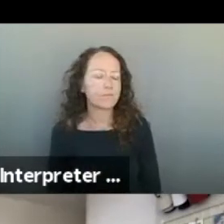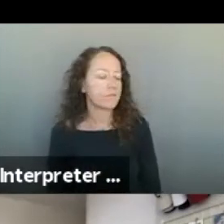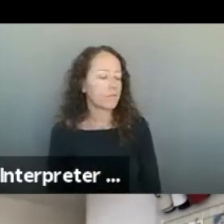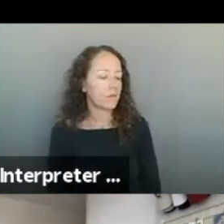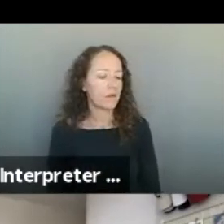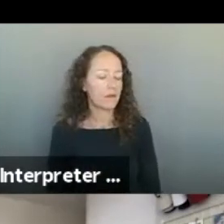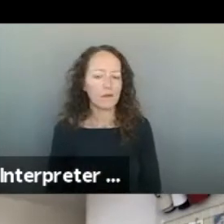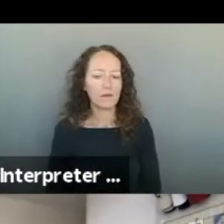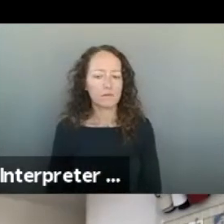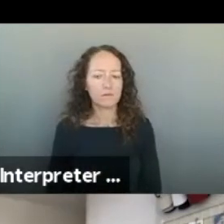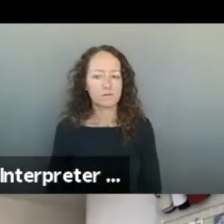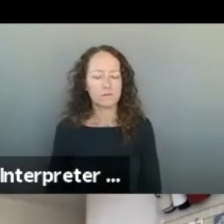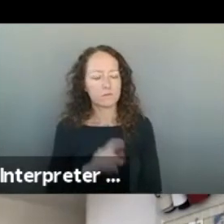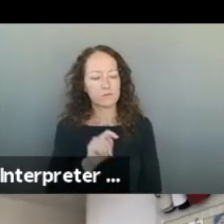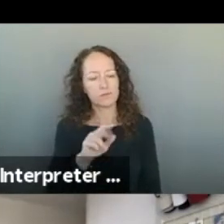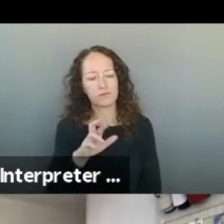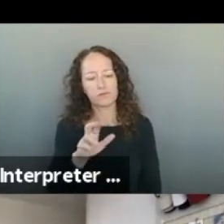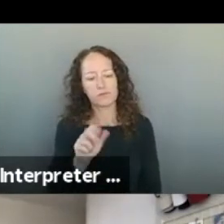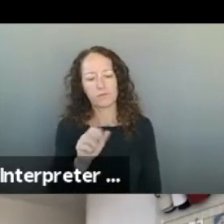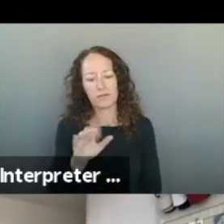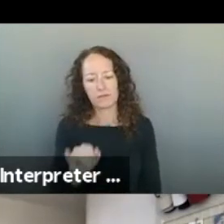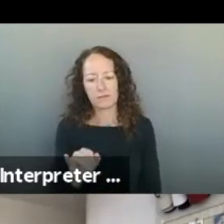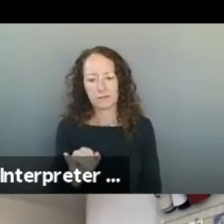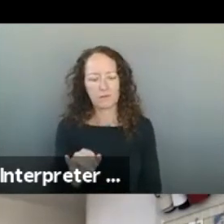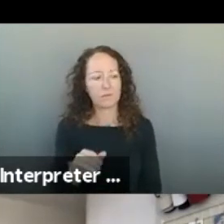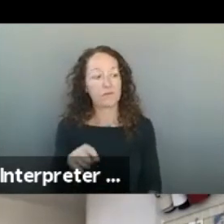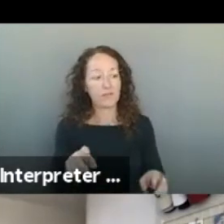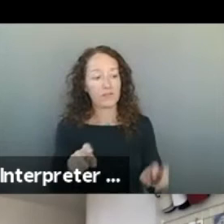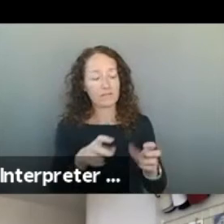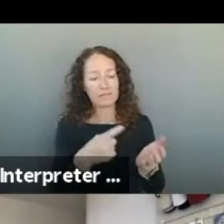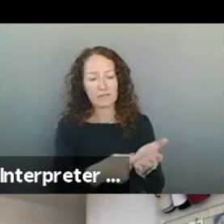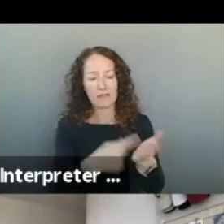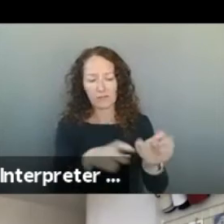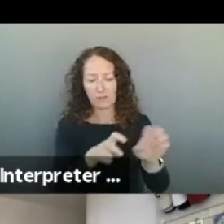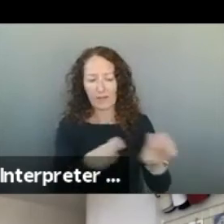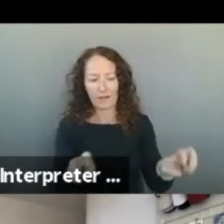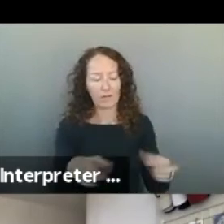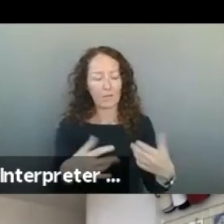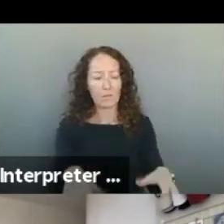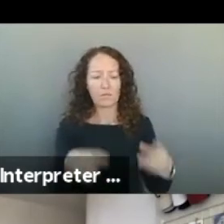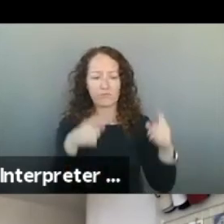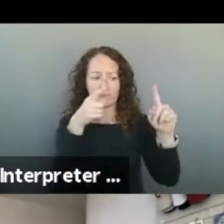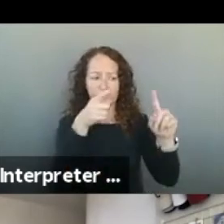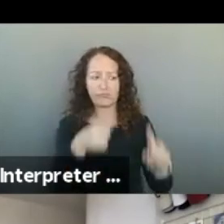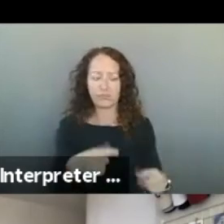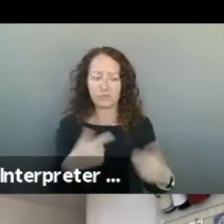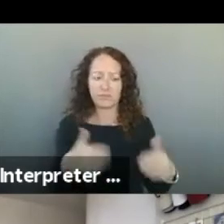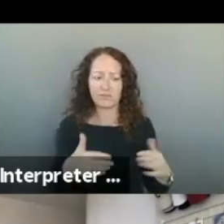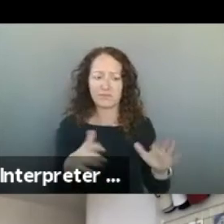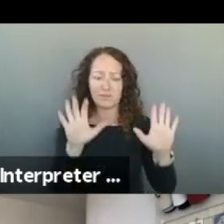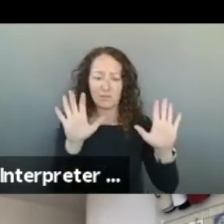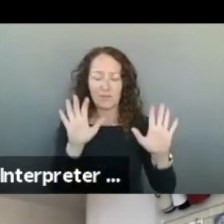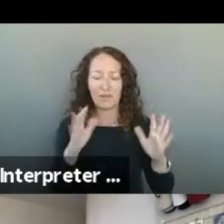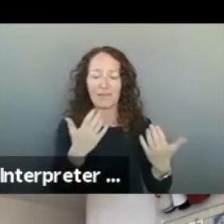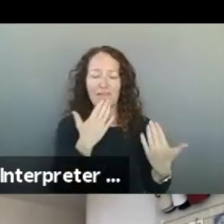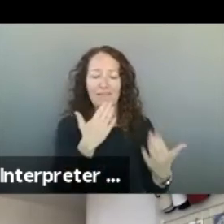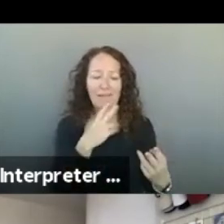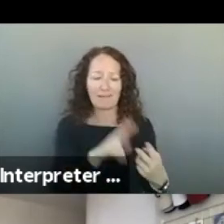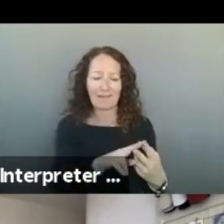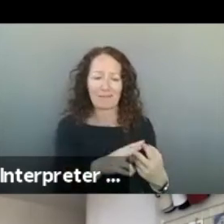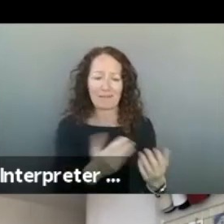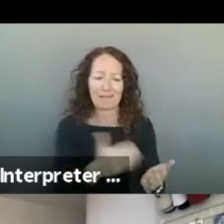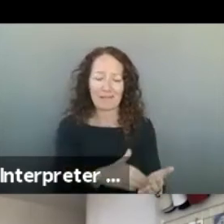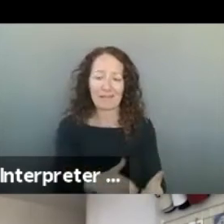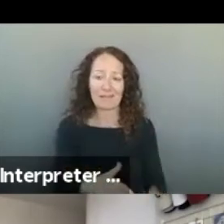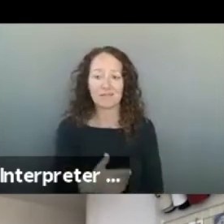lot of amazing points made during the discussion. And so just thanks again to Toya, Brooke, and Tim. One of the things that just like pinged